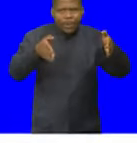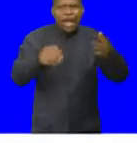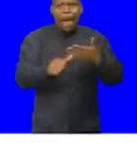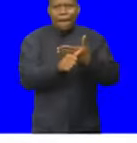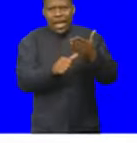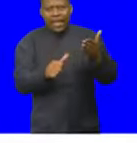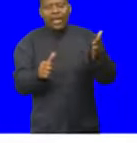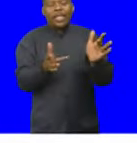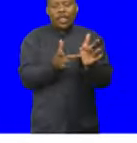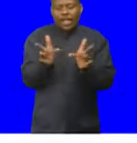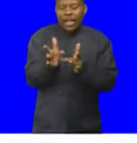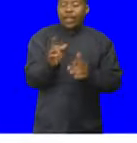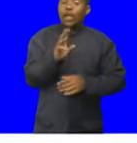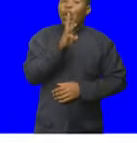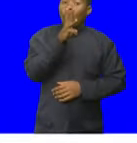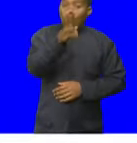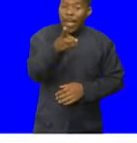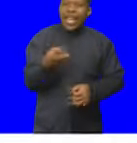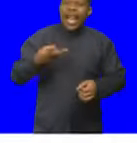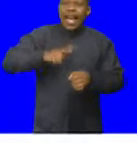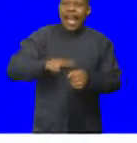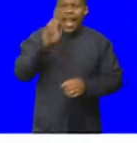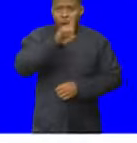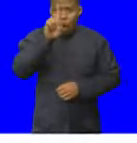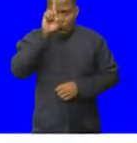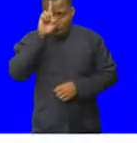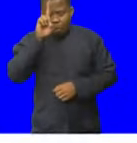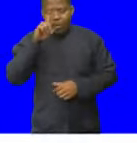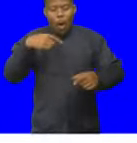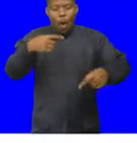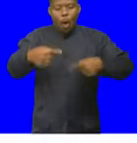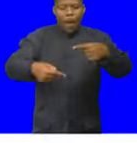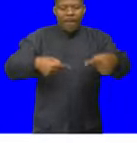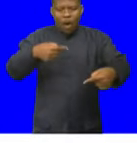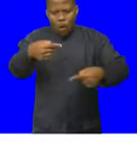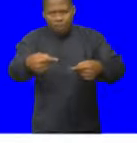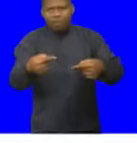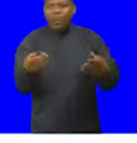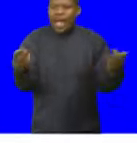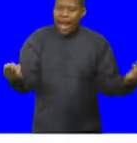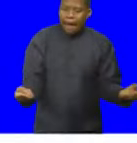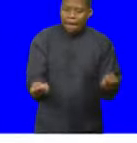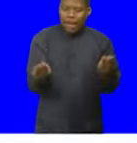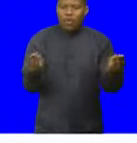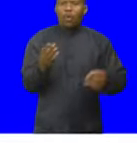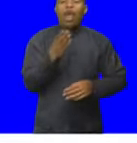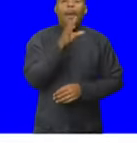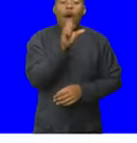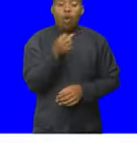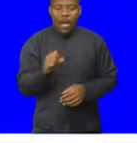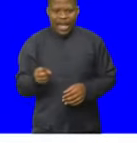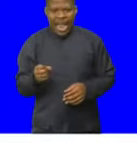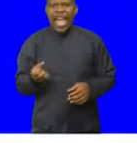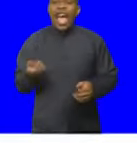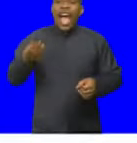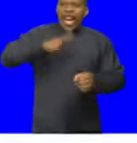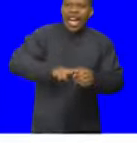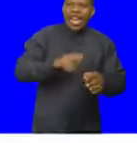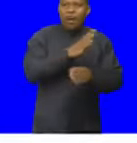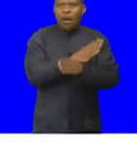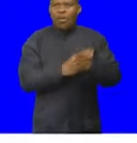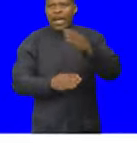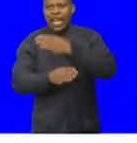sikhuluma. Siyethemba ka njengoba ukuthi sisaqhubeka sisaya phambili. Bani labadzala batawukhona lokho ukuthi imali yabo